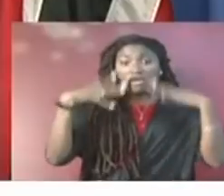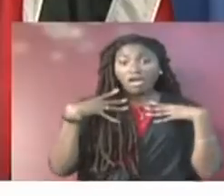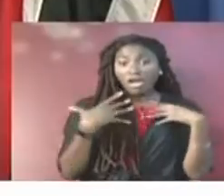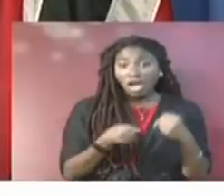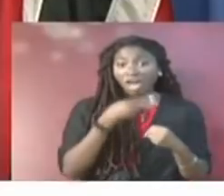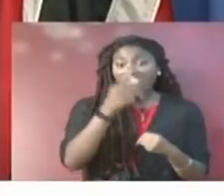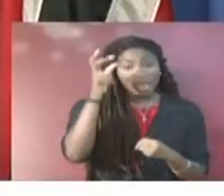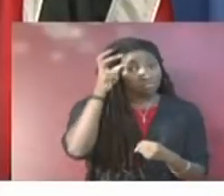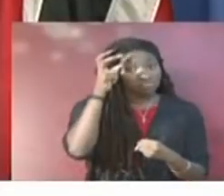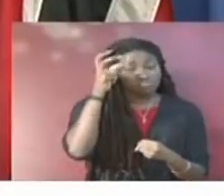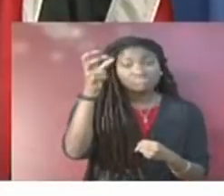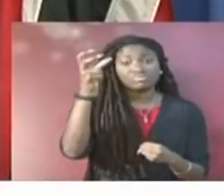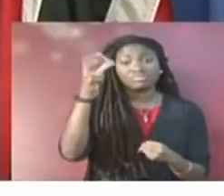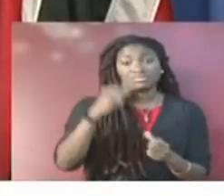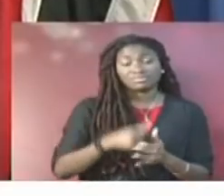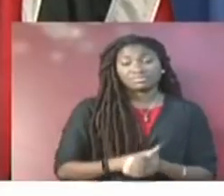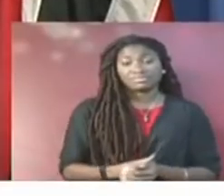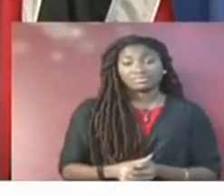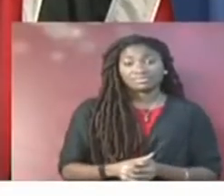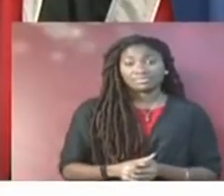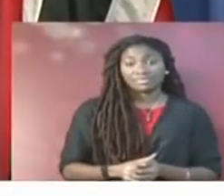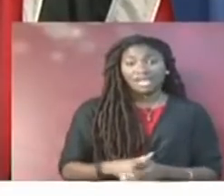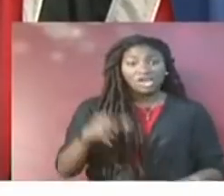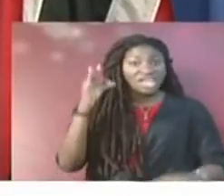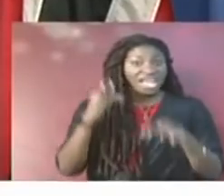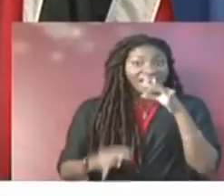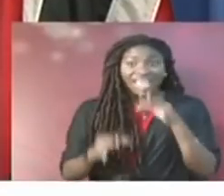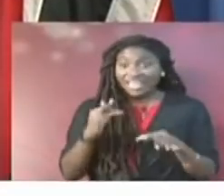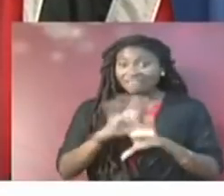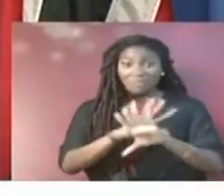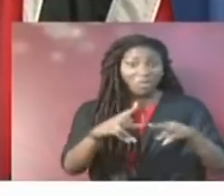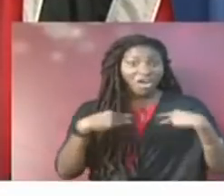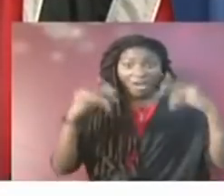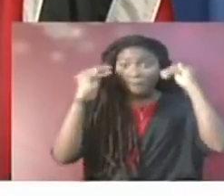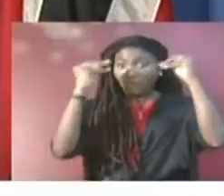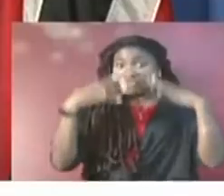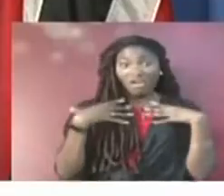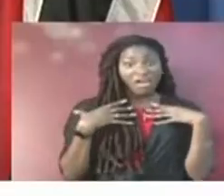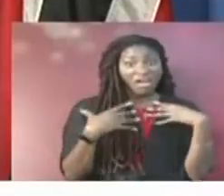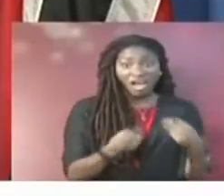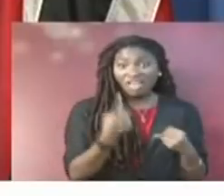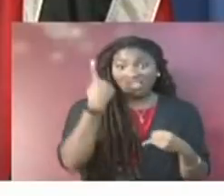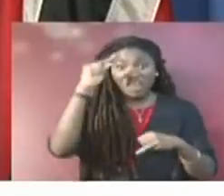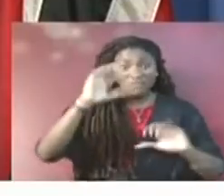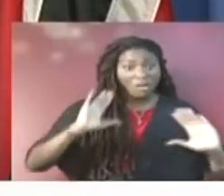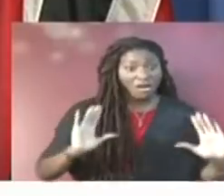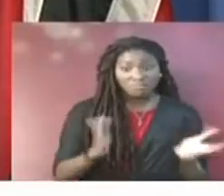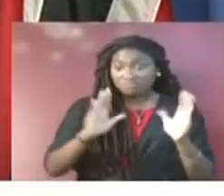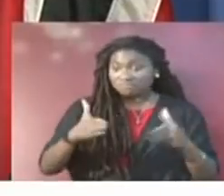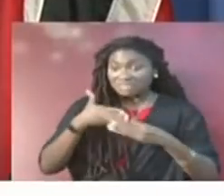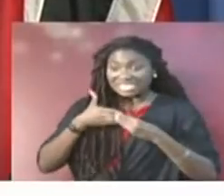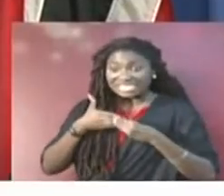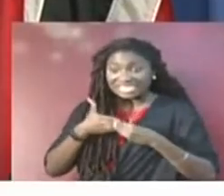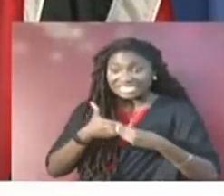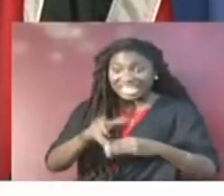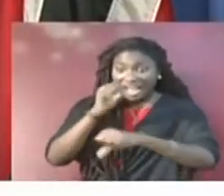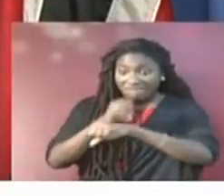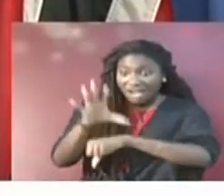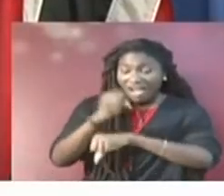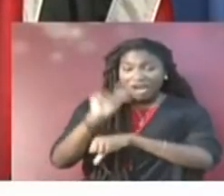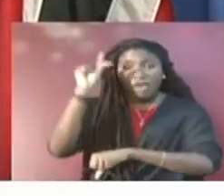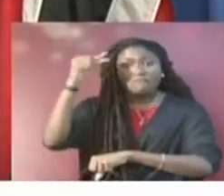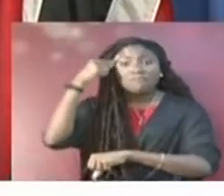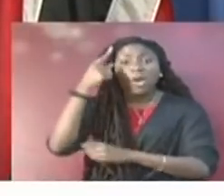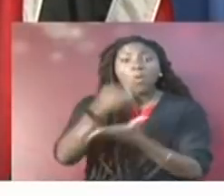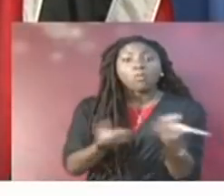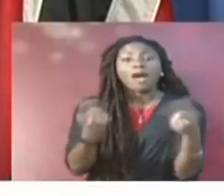Because just ask yourself, if the health department was not there to respond in the way that they have responded to guide the government in this way, what would have been our